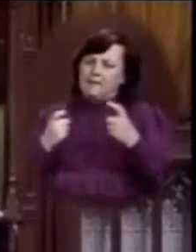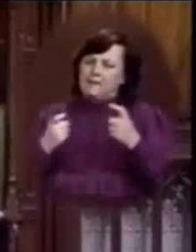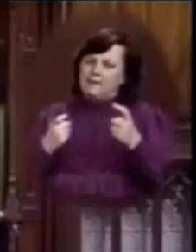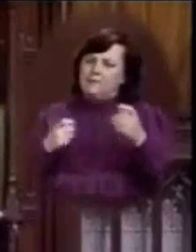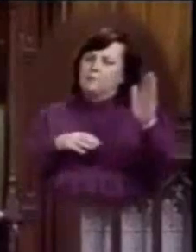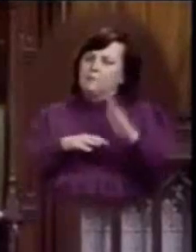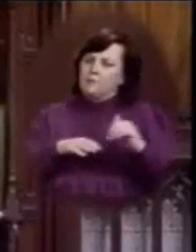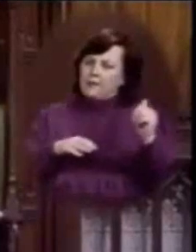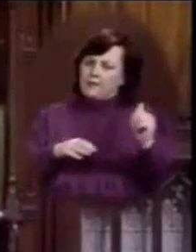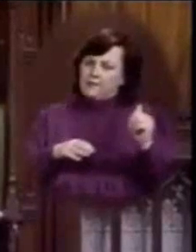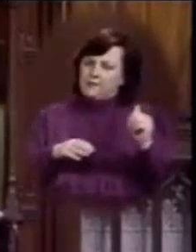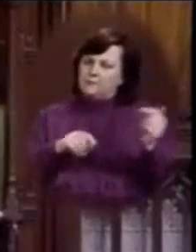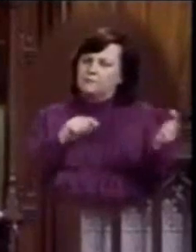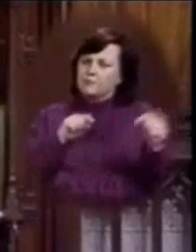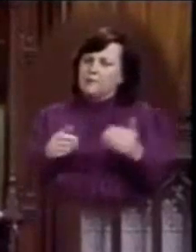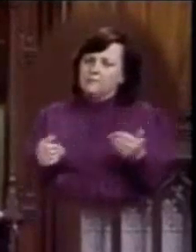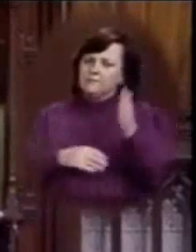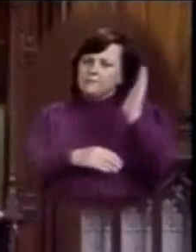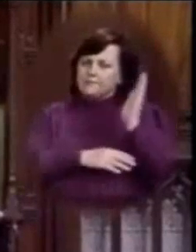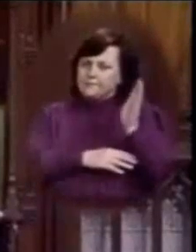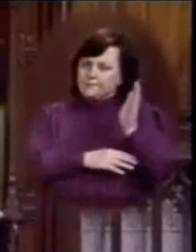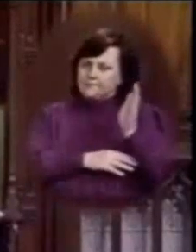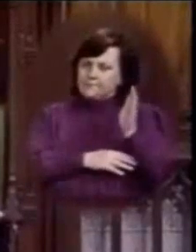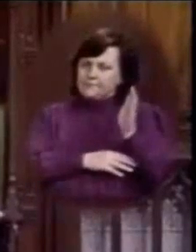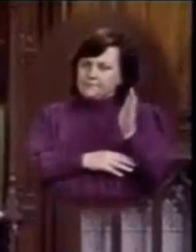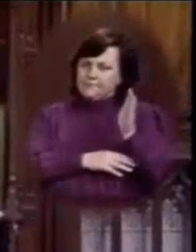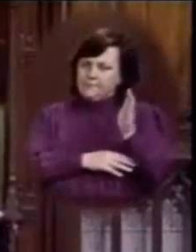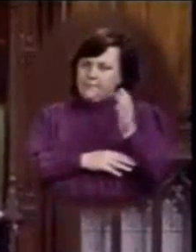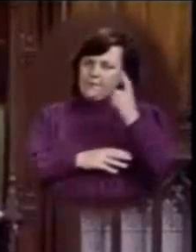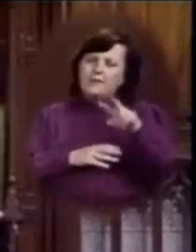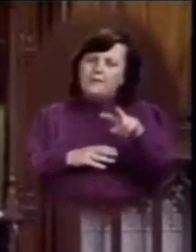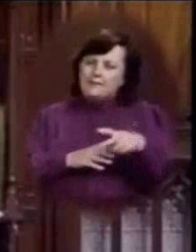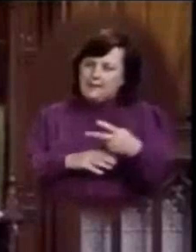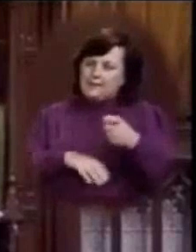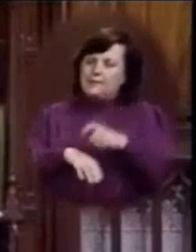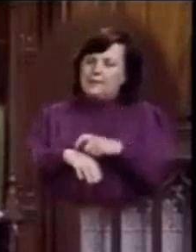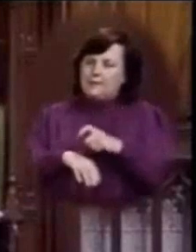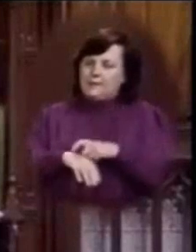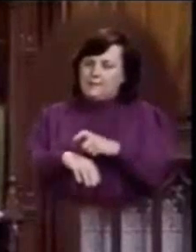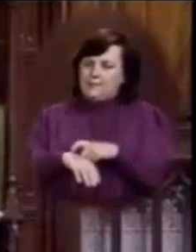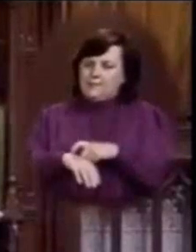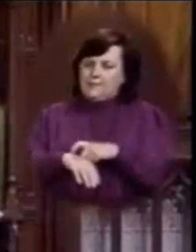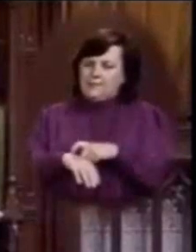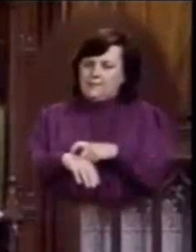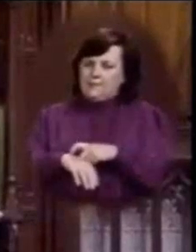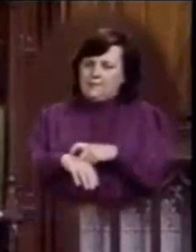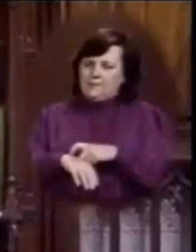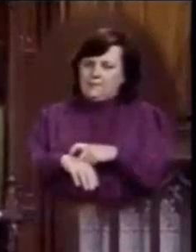of being invited to address you for a second time.